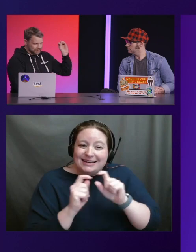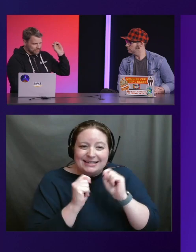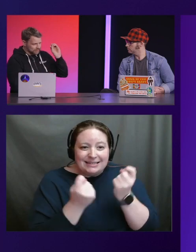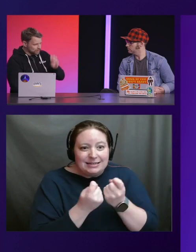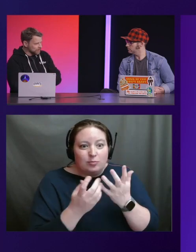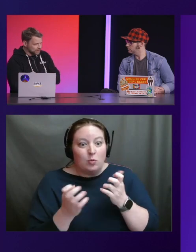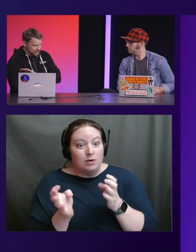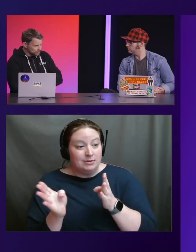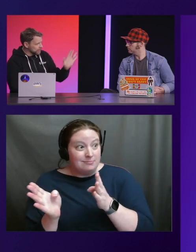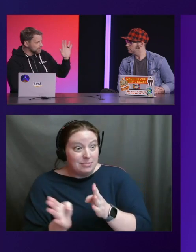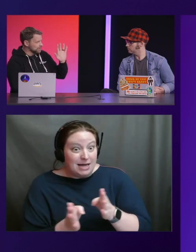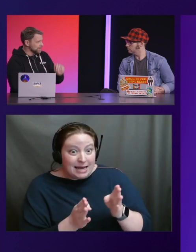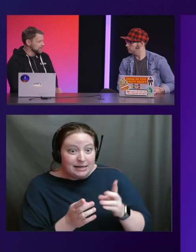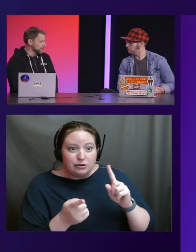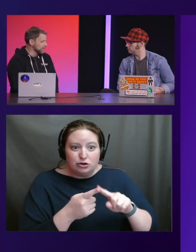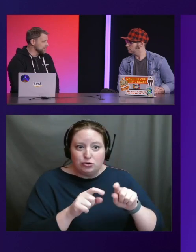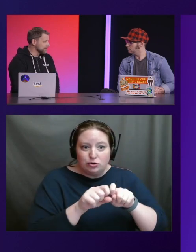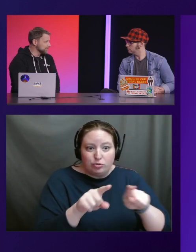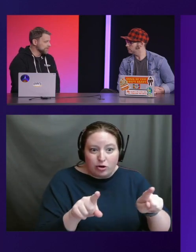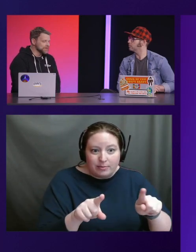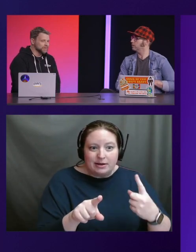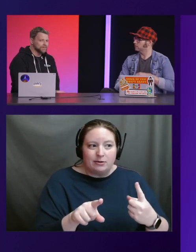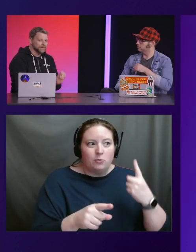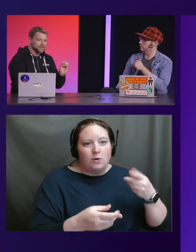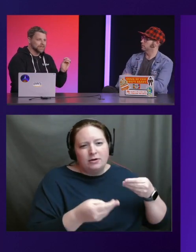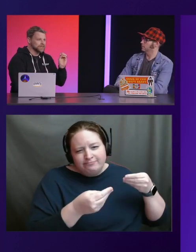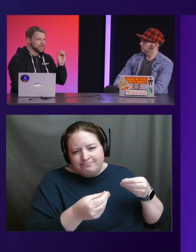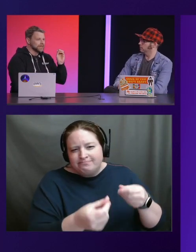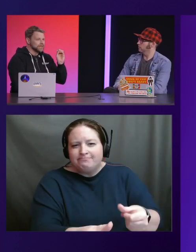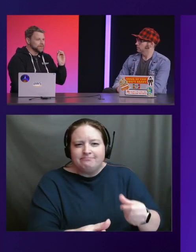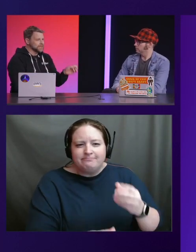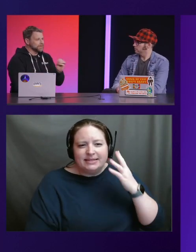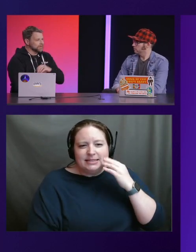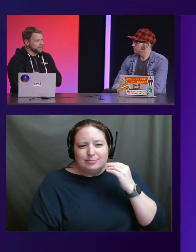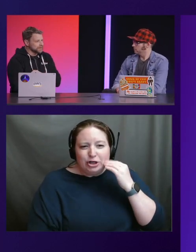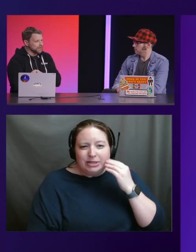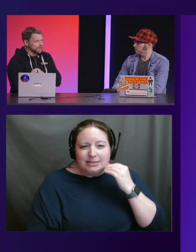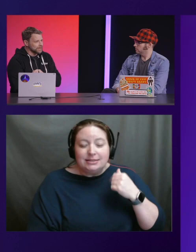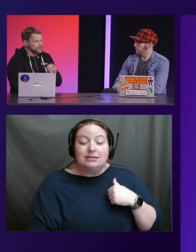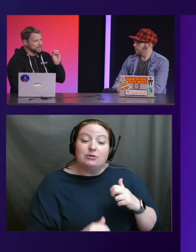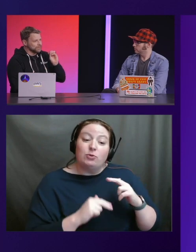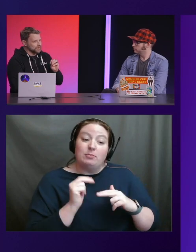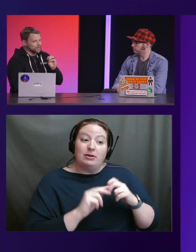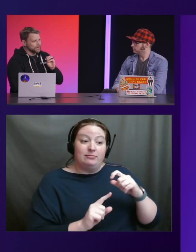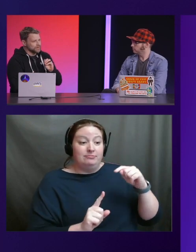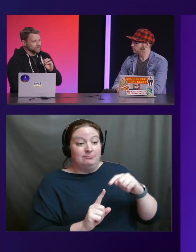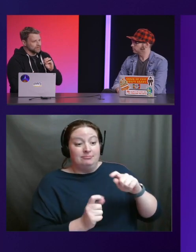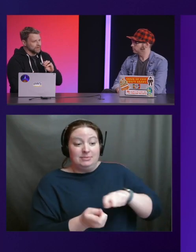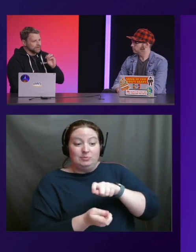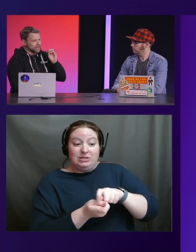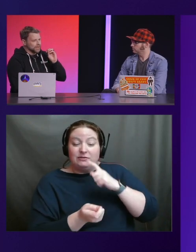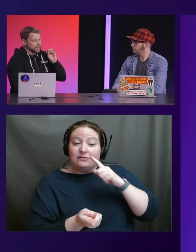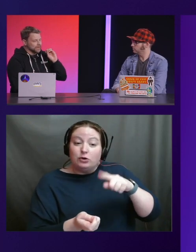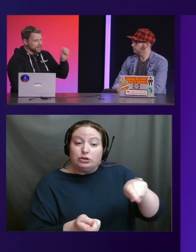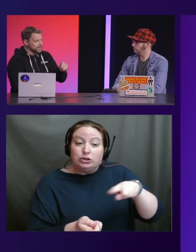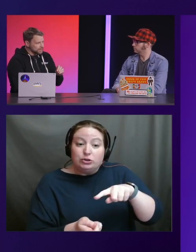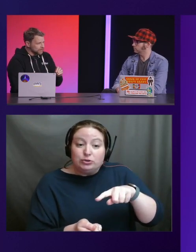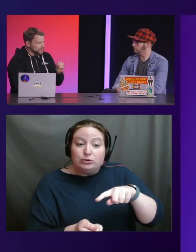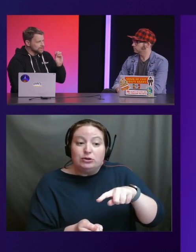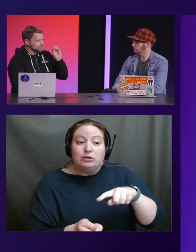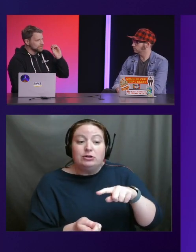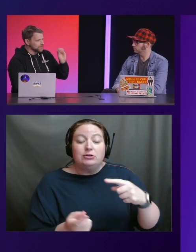planning to deployment in one seamless experience, right? And so we built this specifically to make it easy for you to come